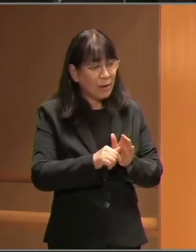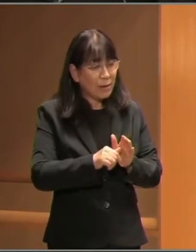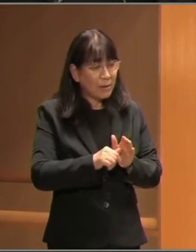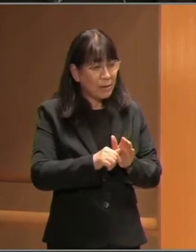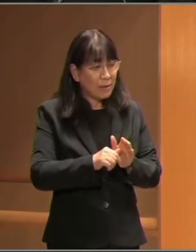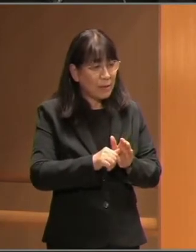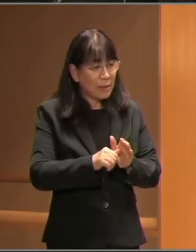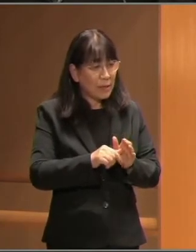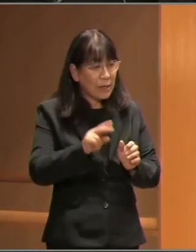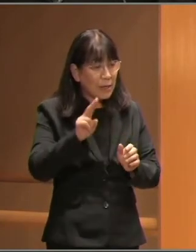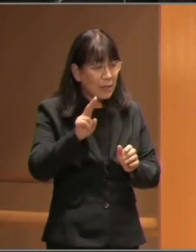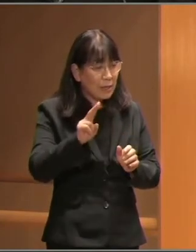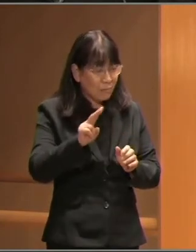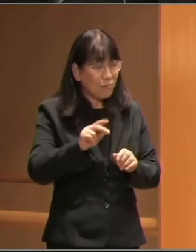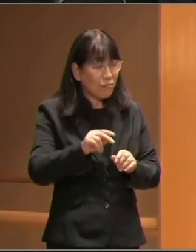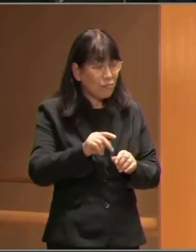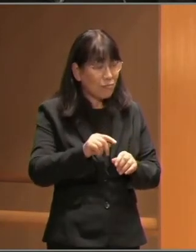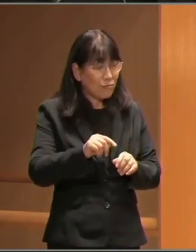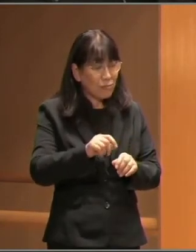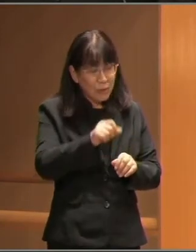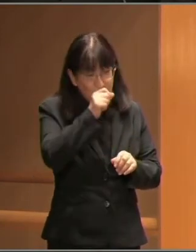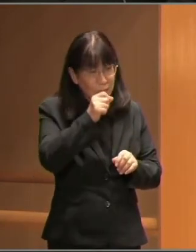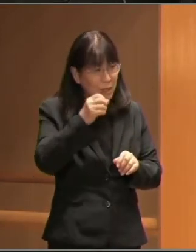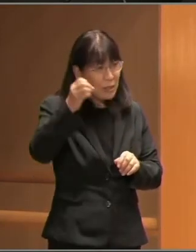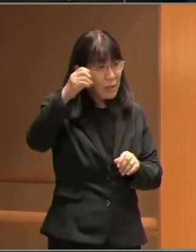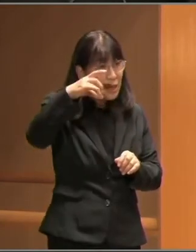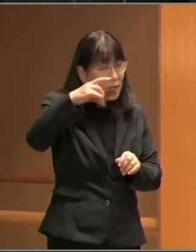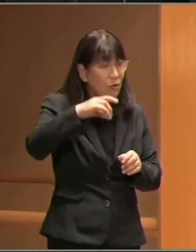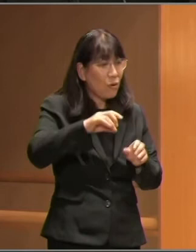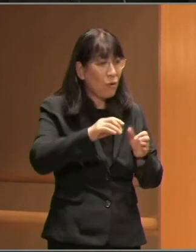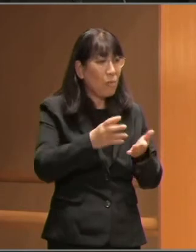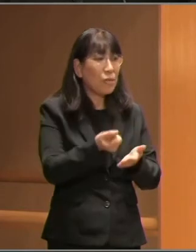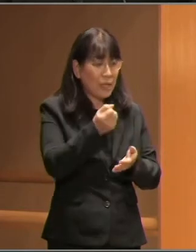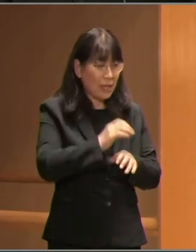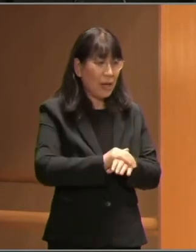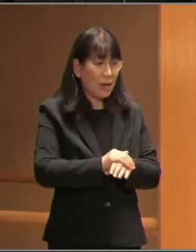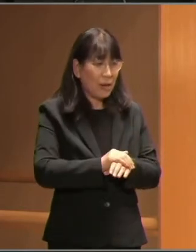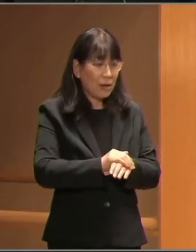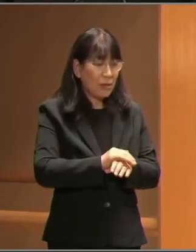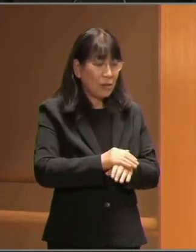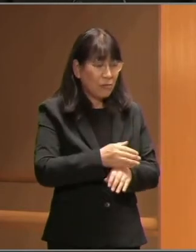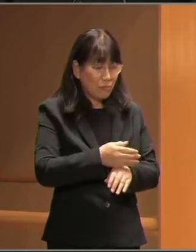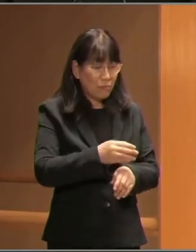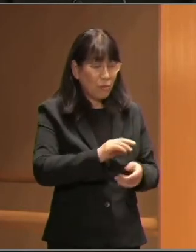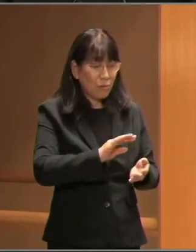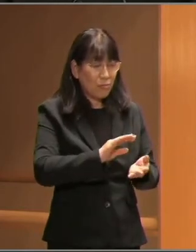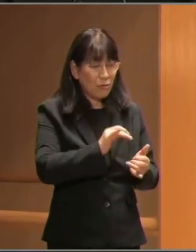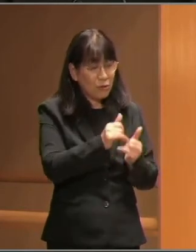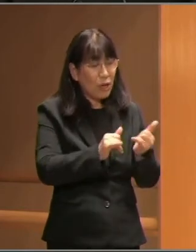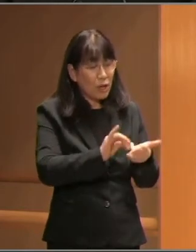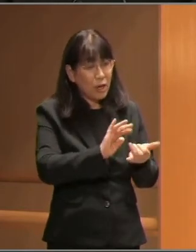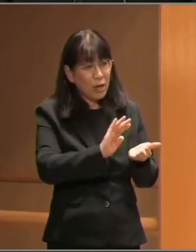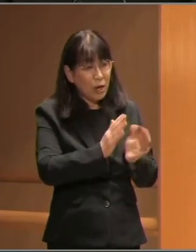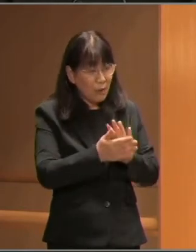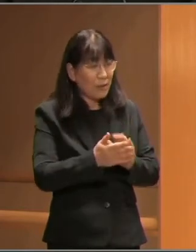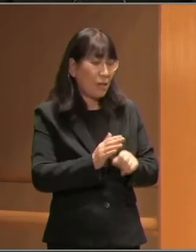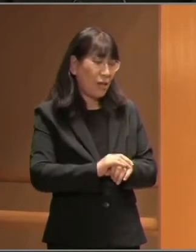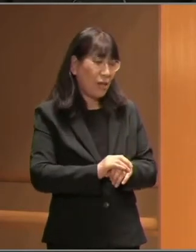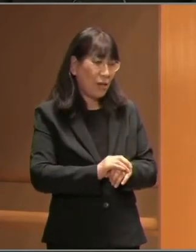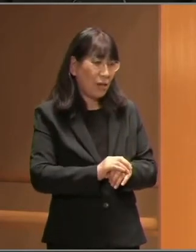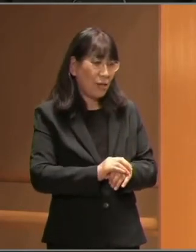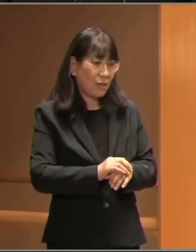color rendering index RA100. But what was the ideal the index. But in LED and